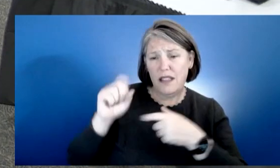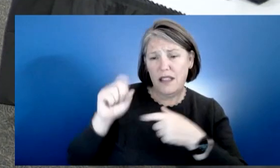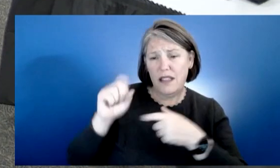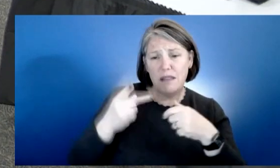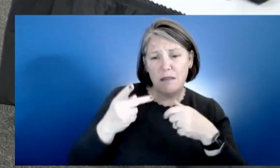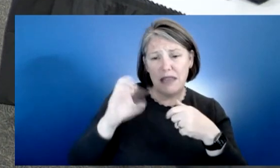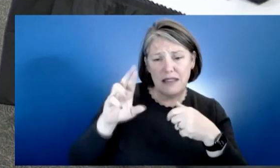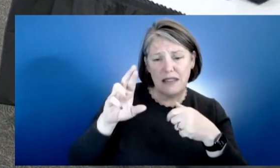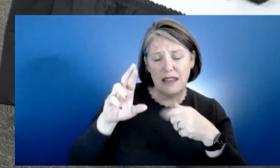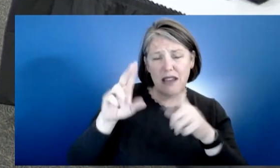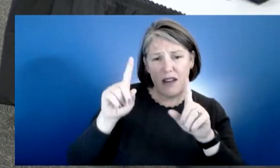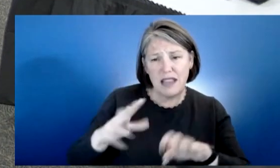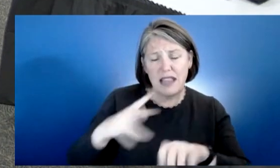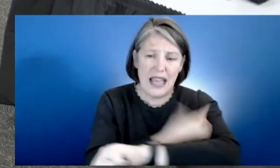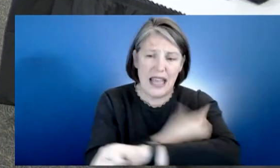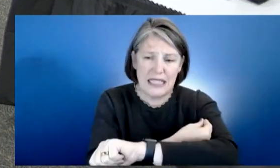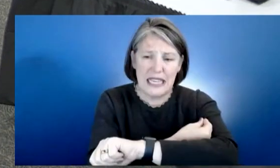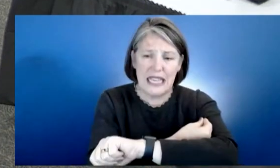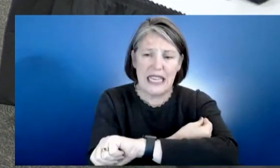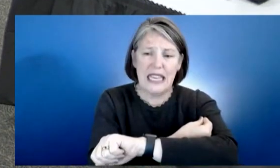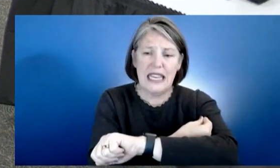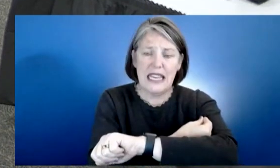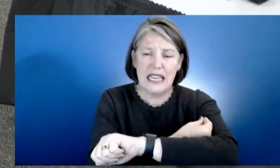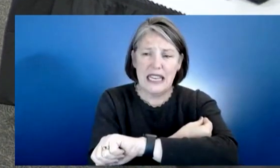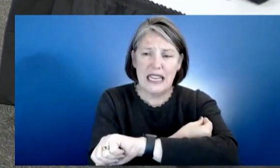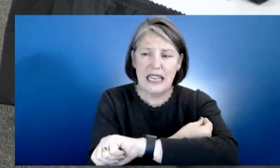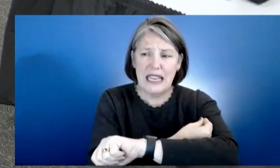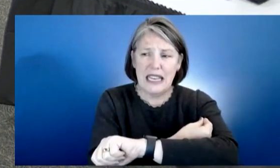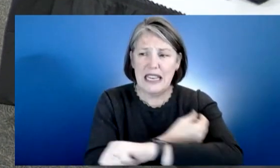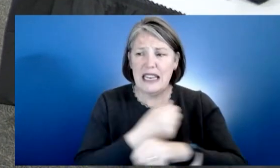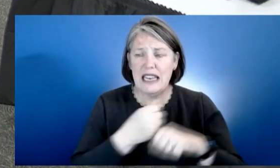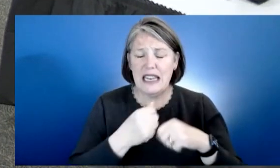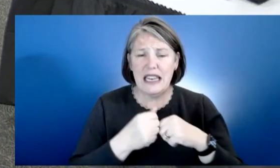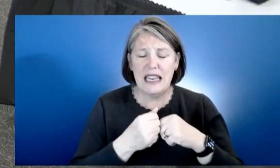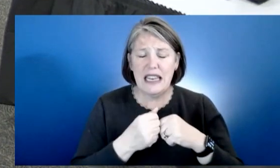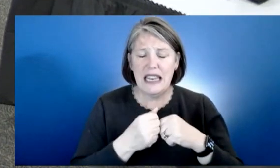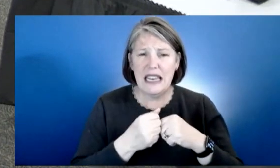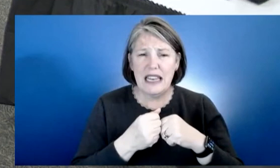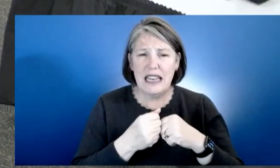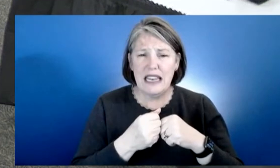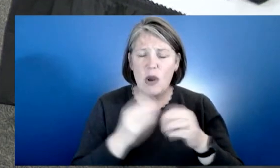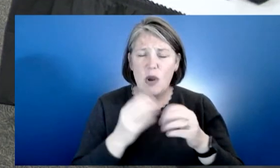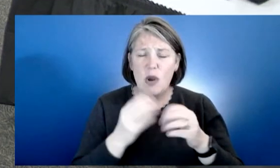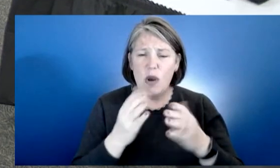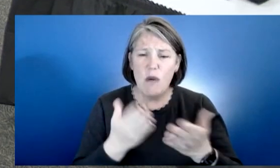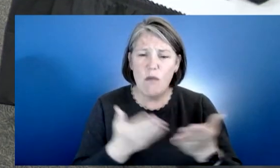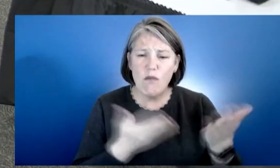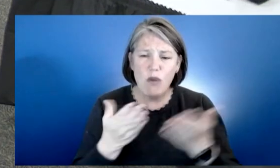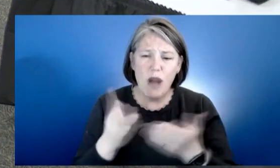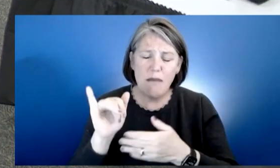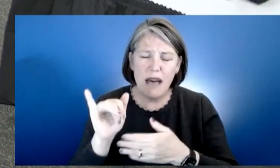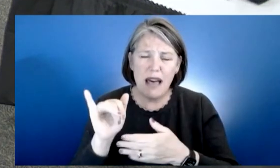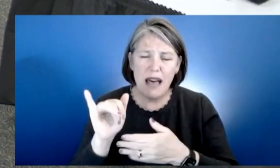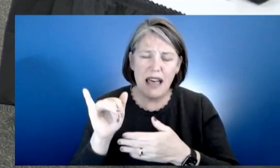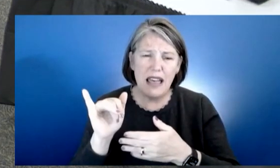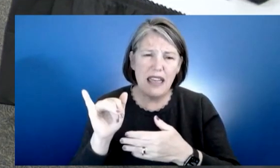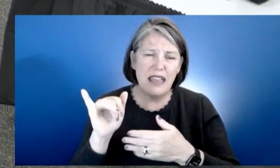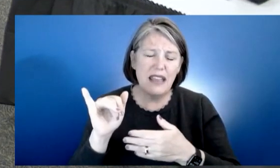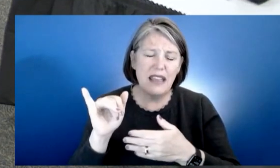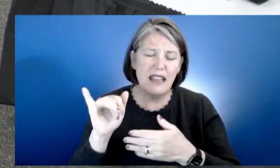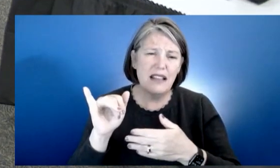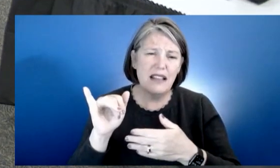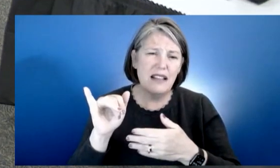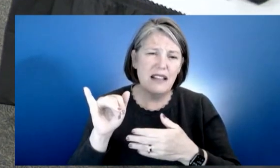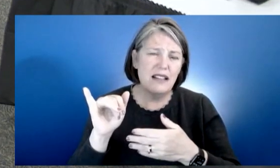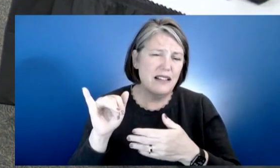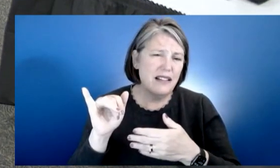and are brought to us by the CDC, NIH, NIH, and FDA, and